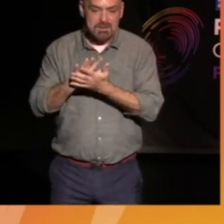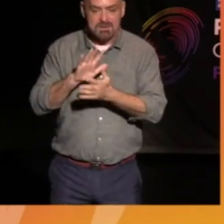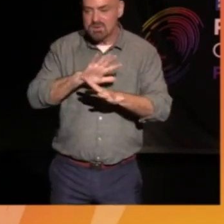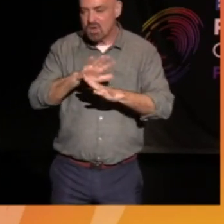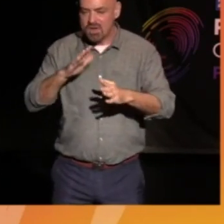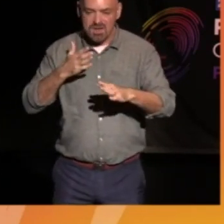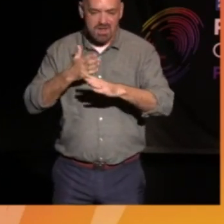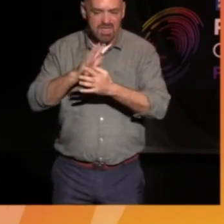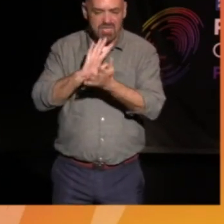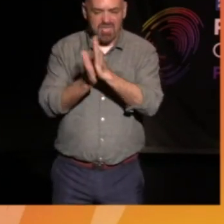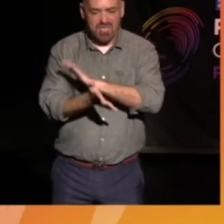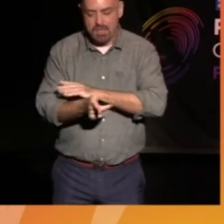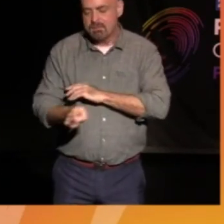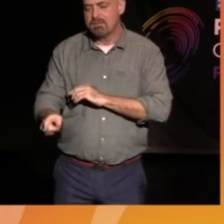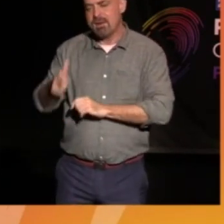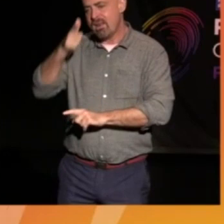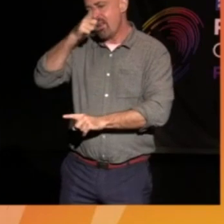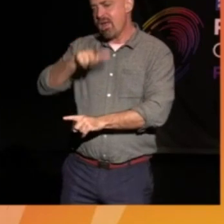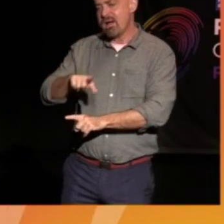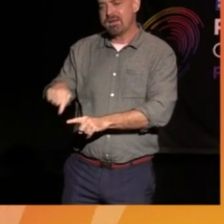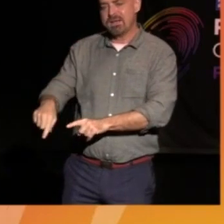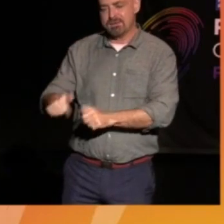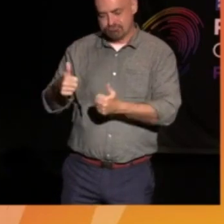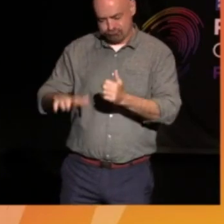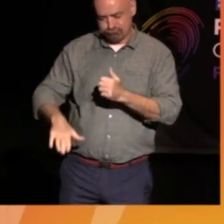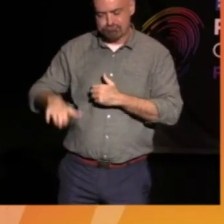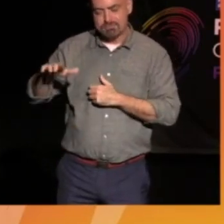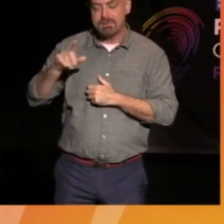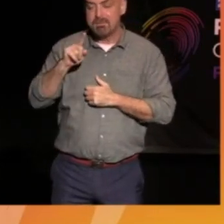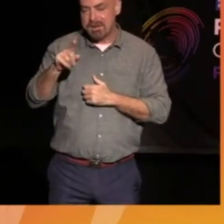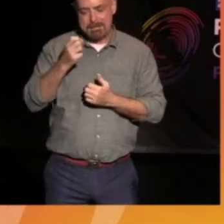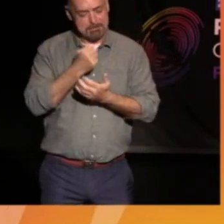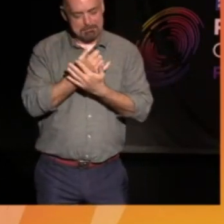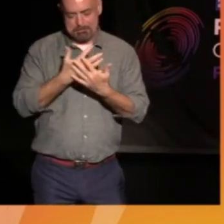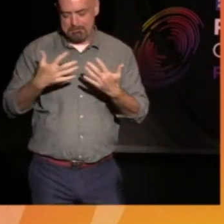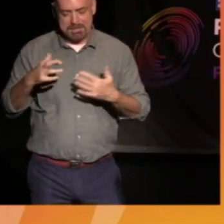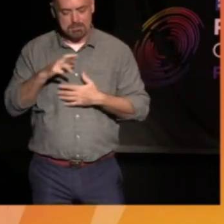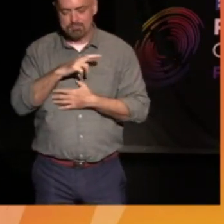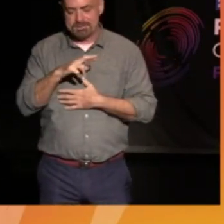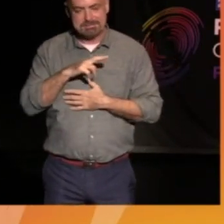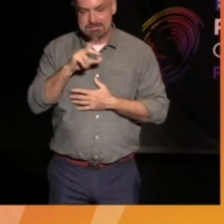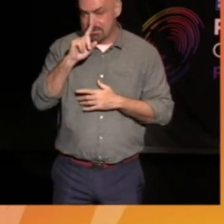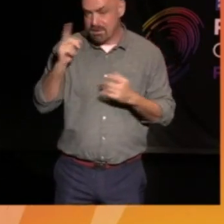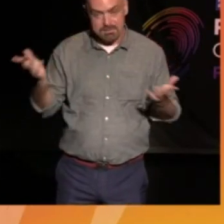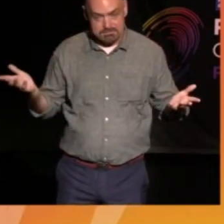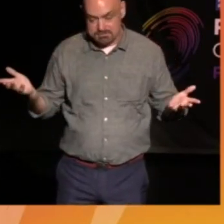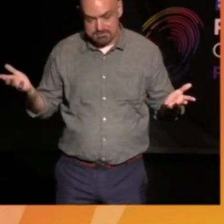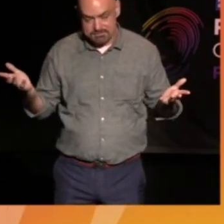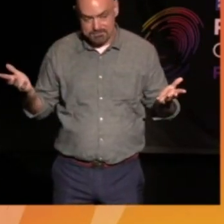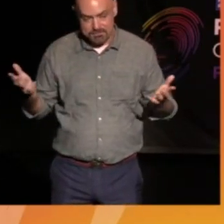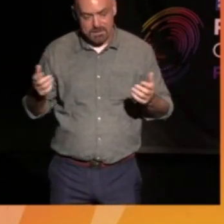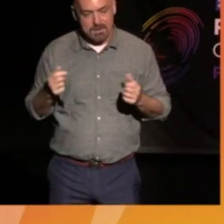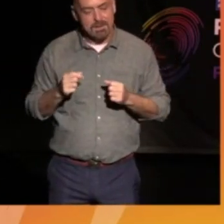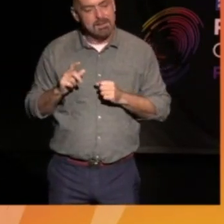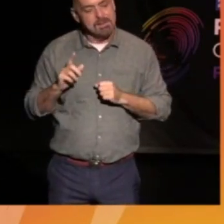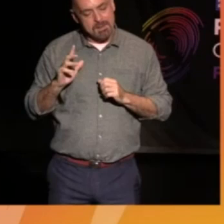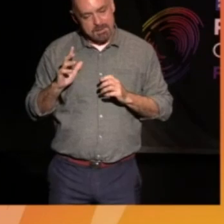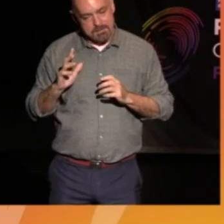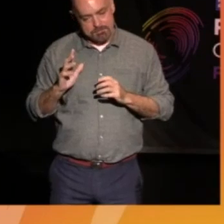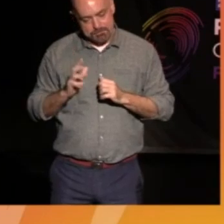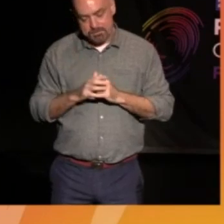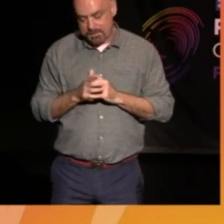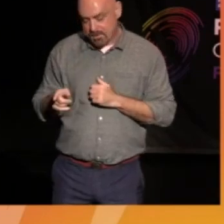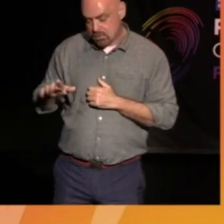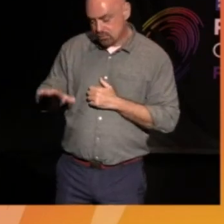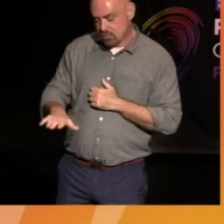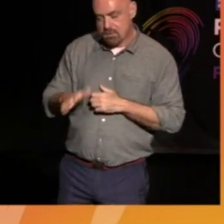dysfunctional, then lucky child. But, you know, there's so many reasons why that can't be the case sometimes. And so although the